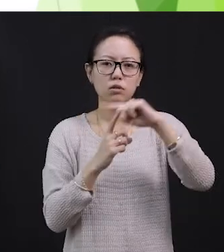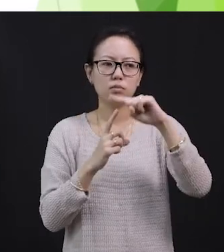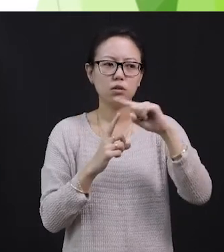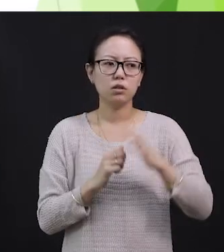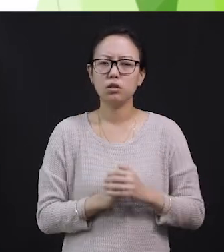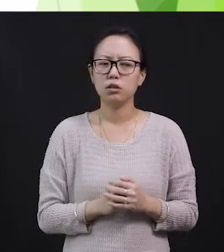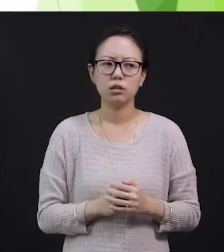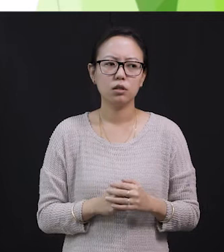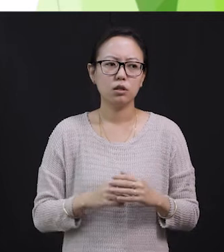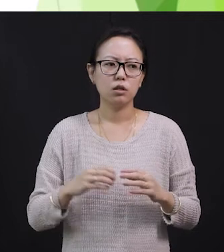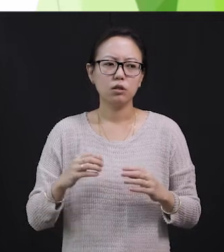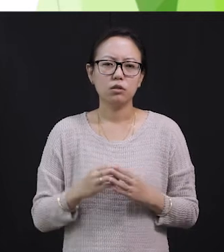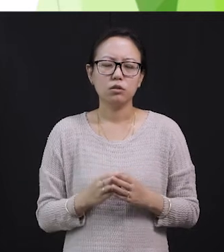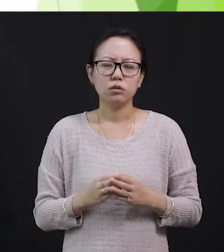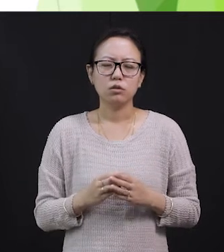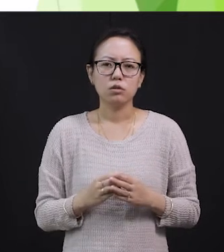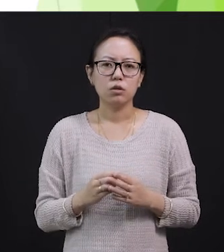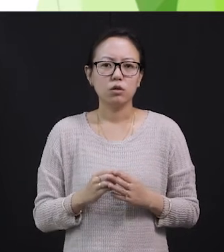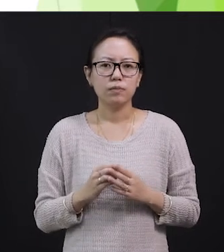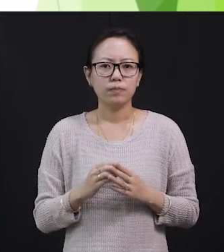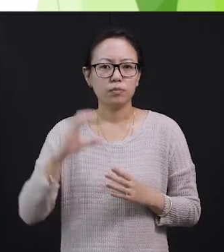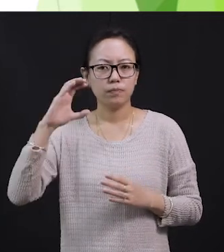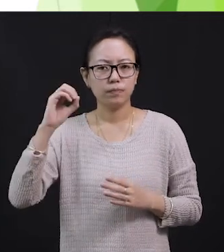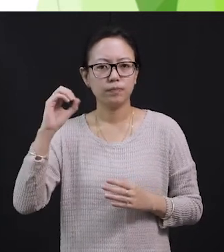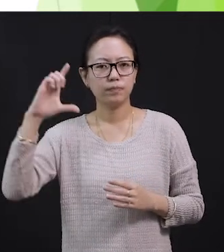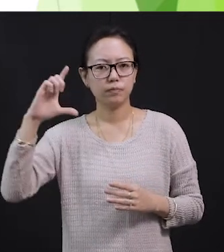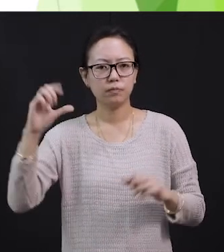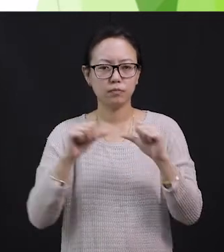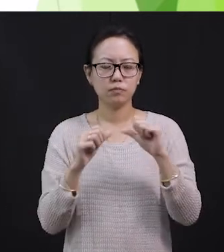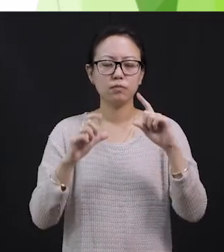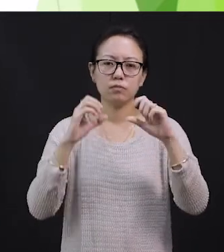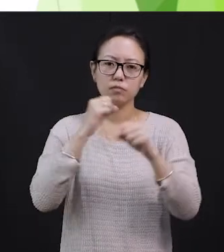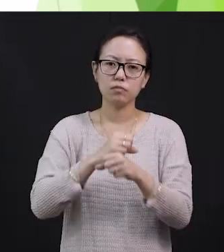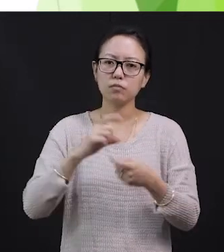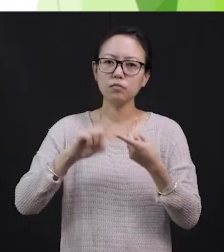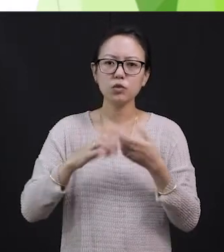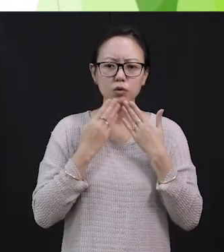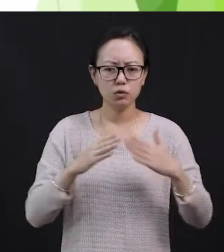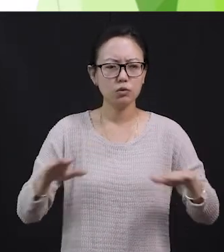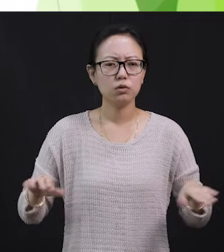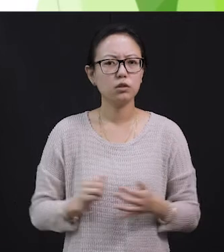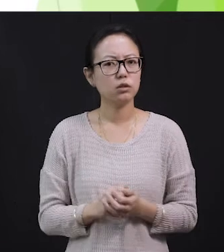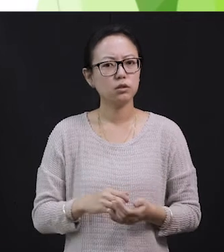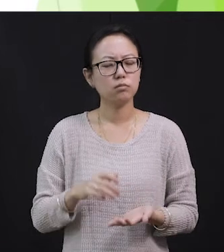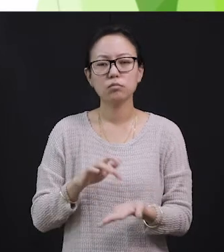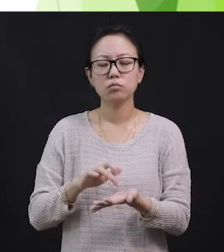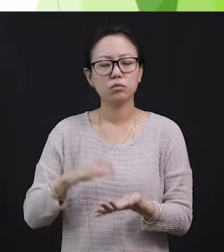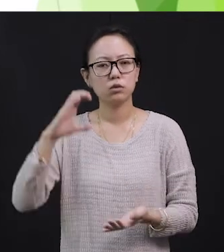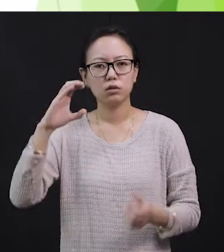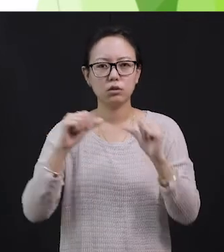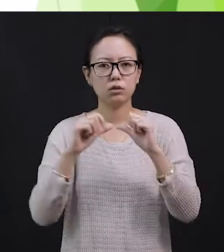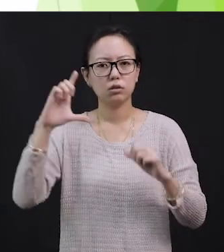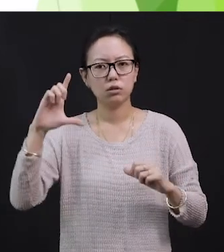point, at this juncture, many eminent persons, many important persons of Bengal got together in a